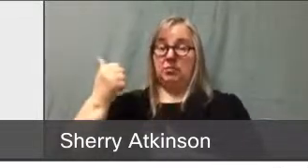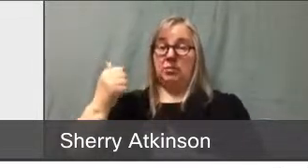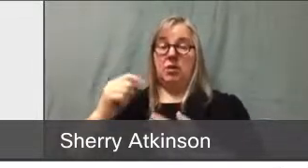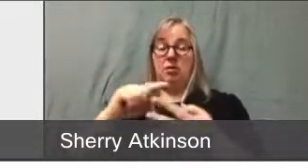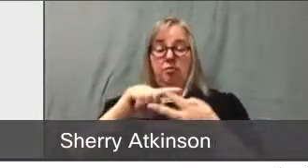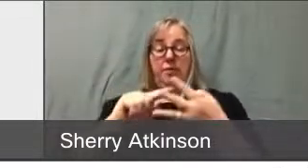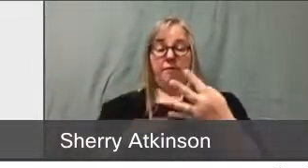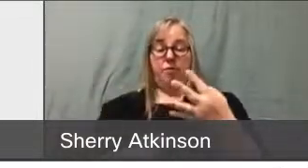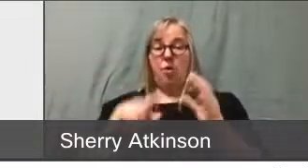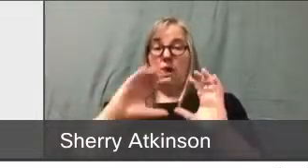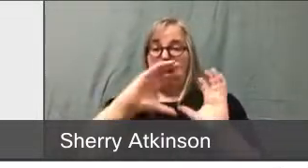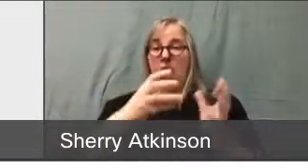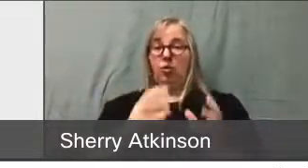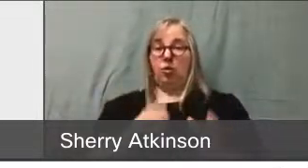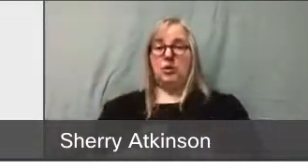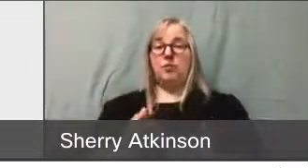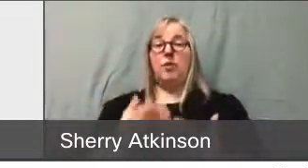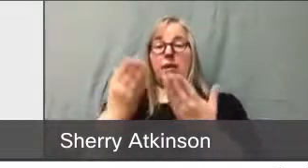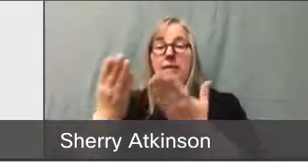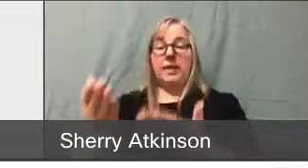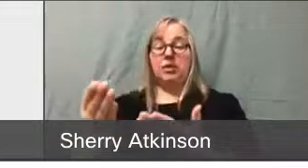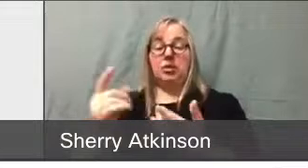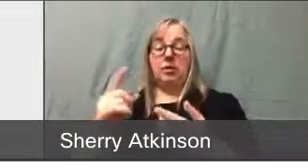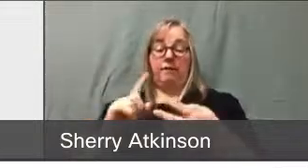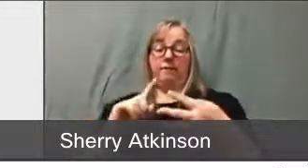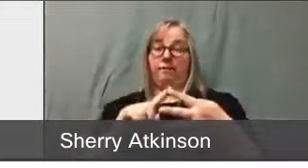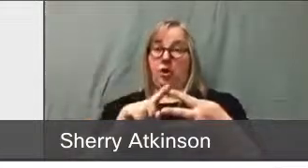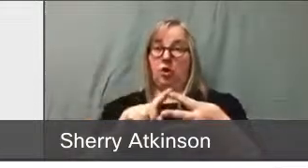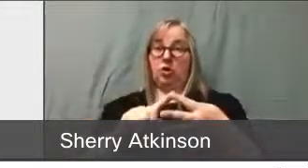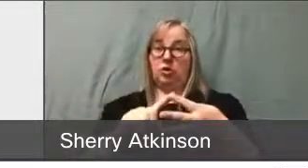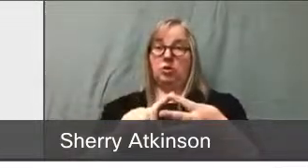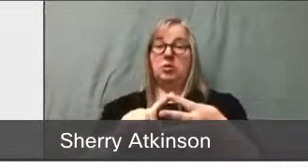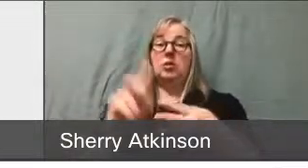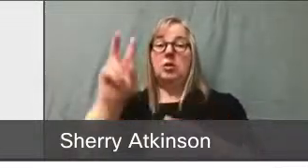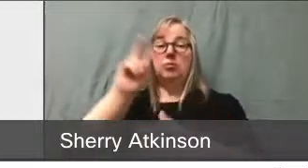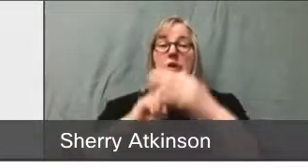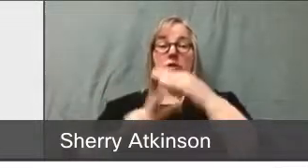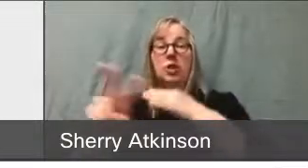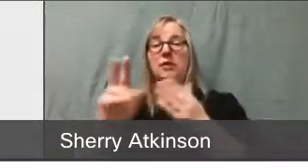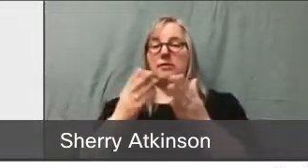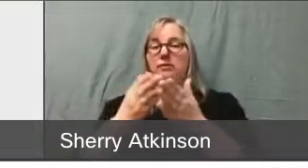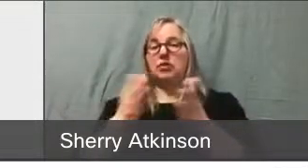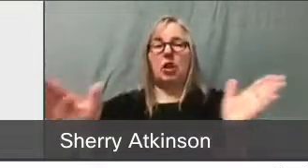of recommendation. Number 1 is the projection of general fund